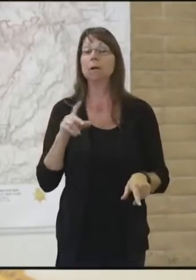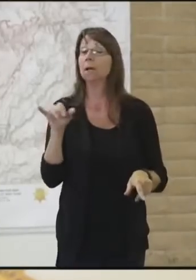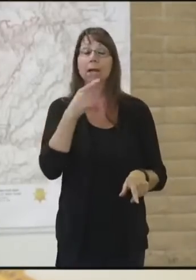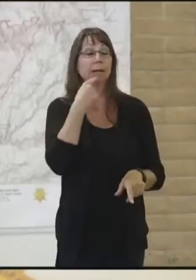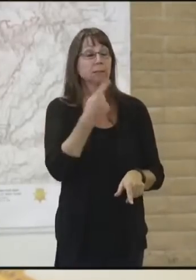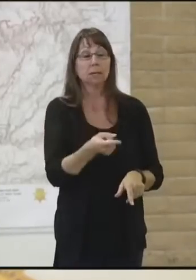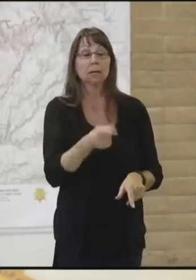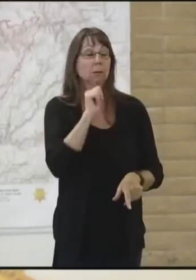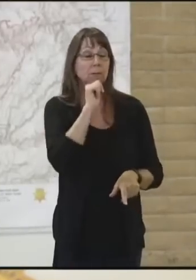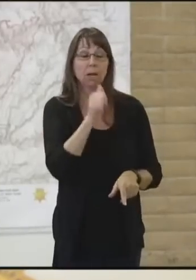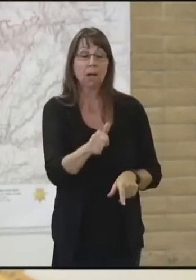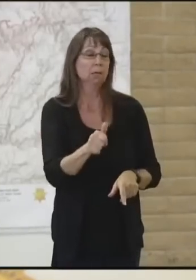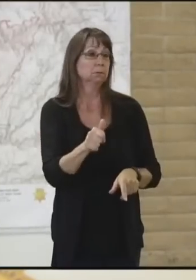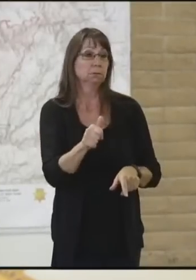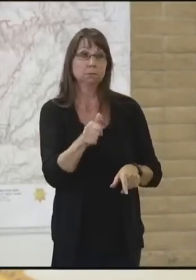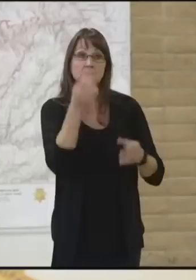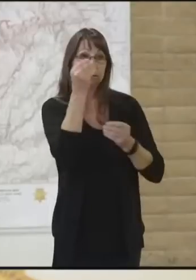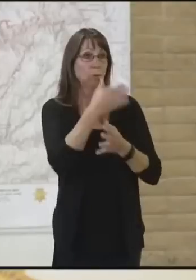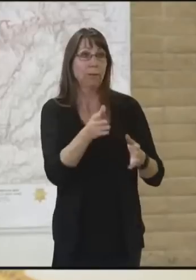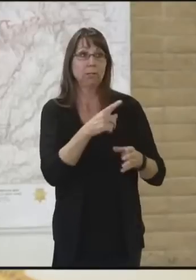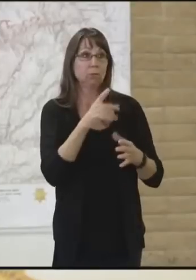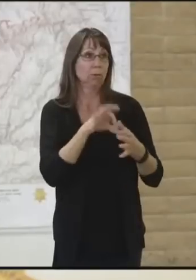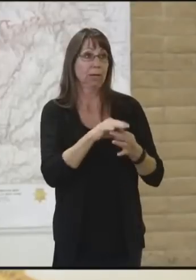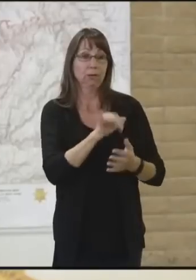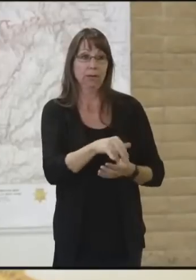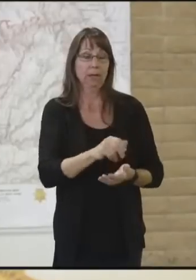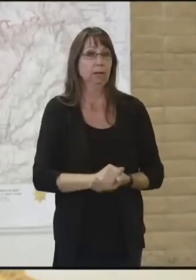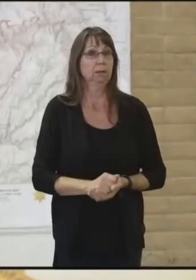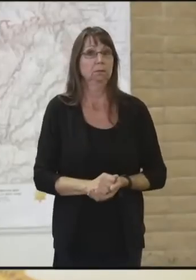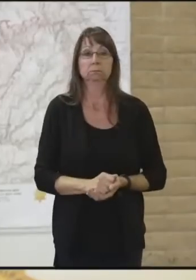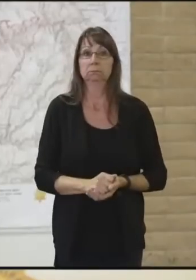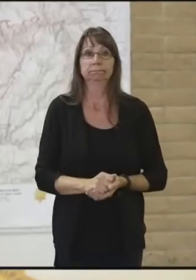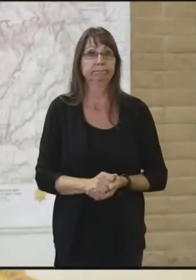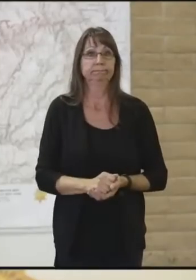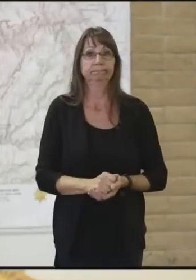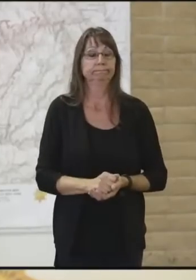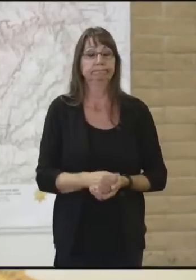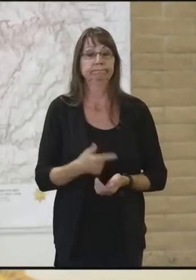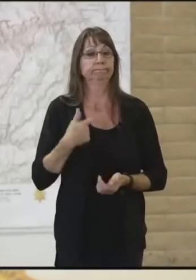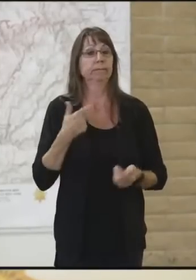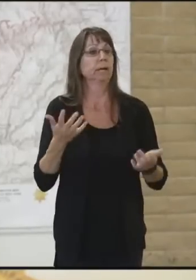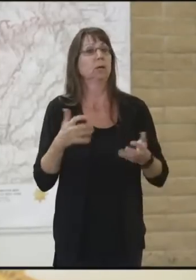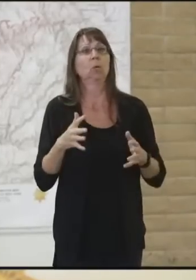said, I don't want to elaborate on any of that. So I'd hate to